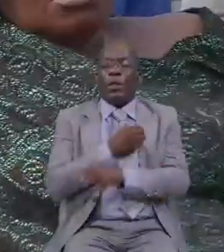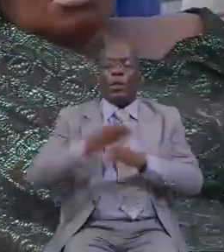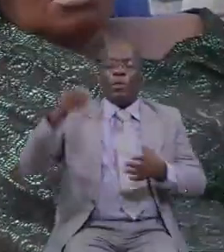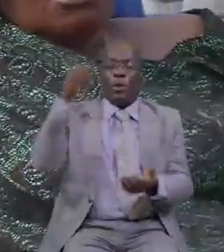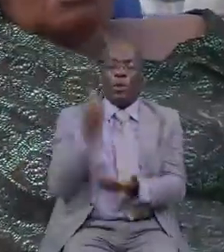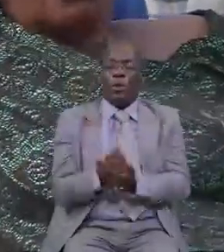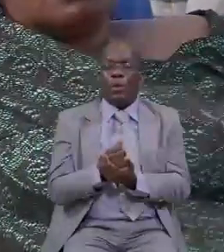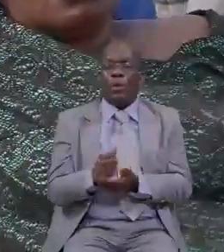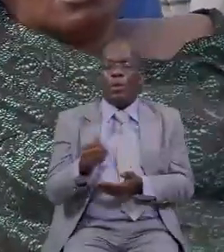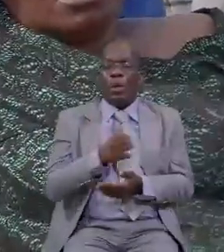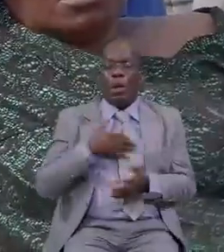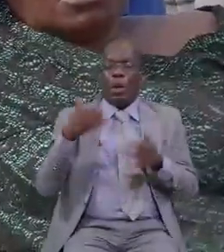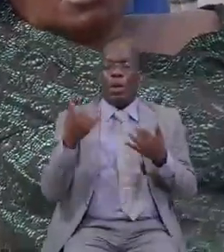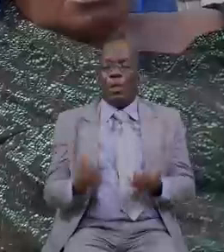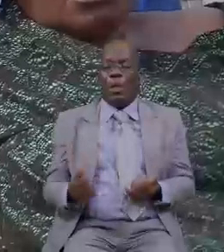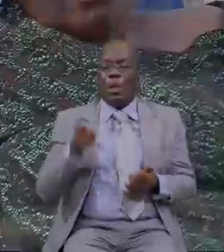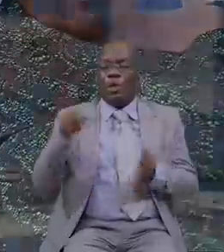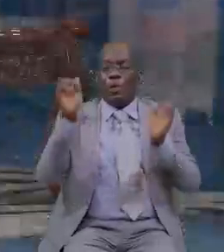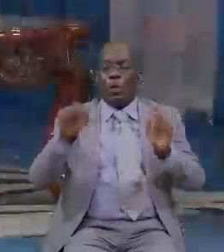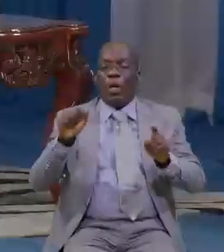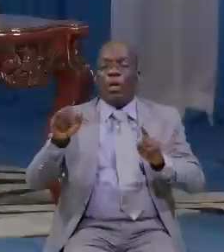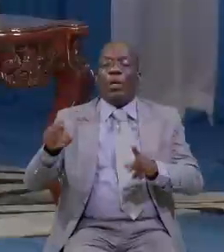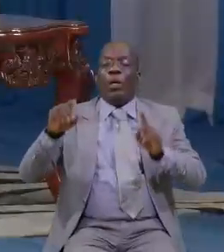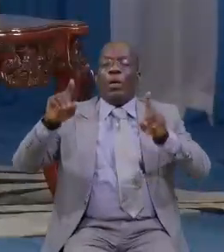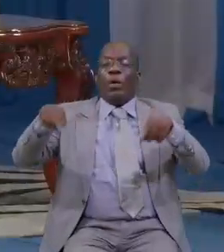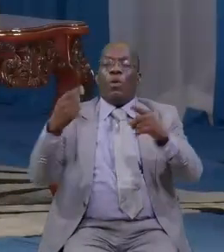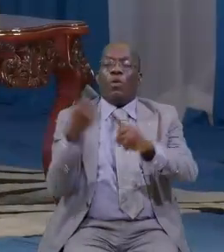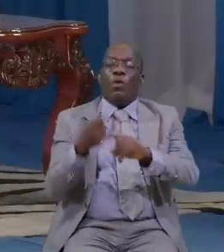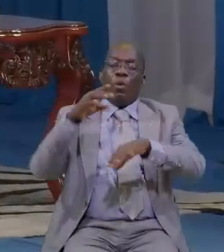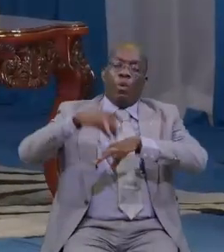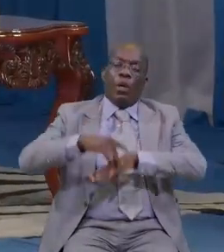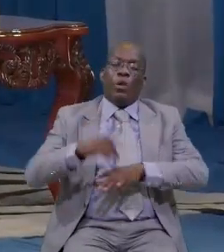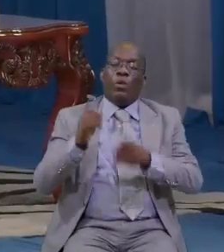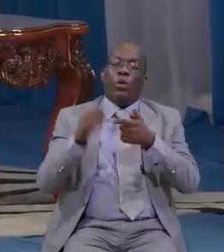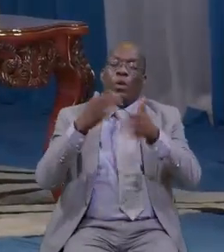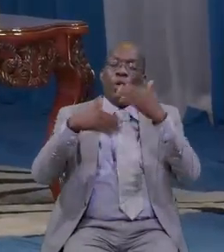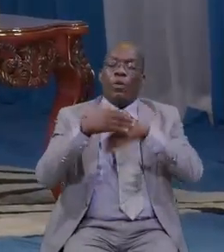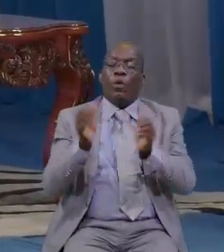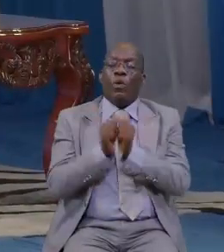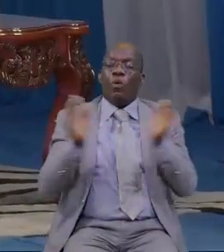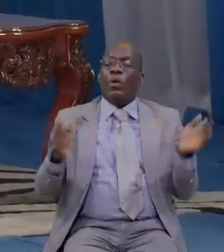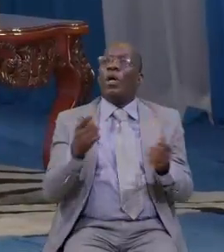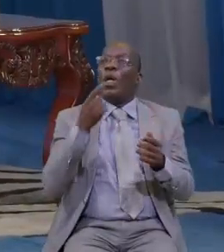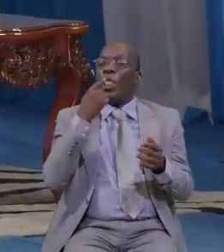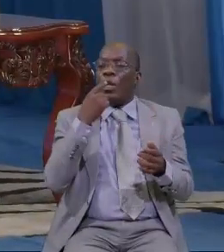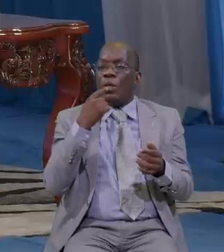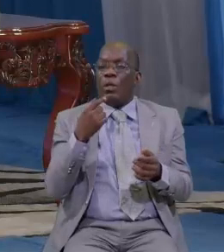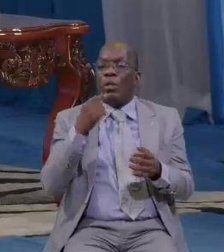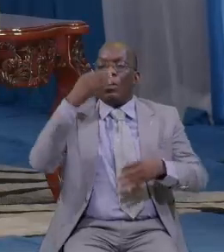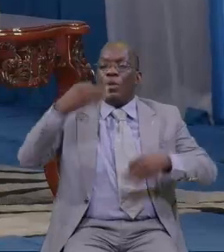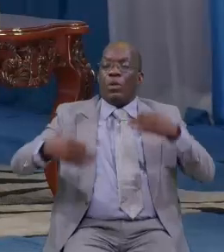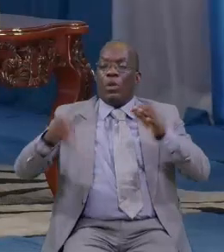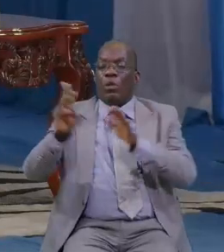you can pass from earth to heaven without tasting the judgment of